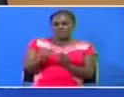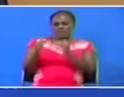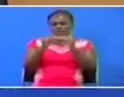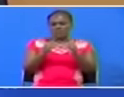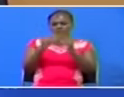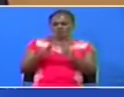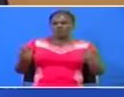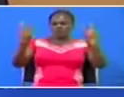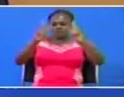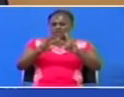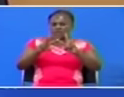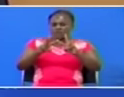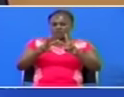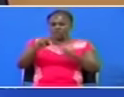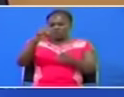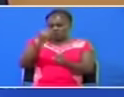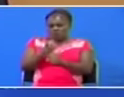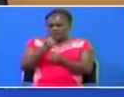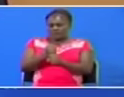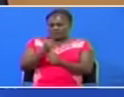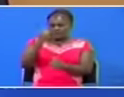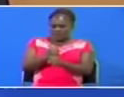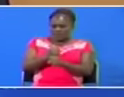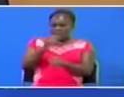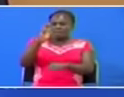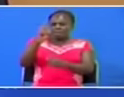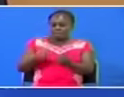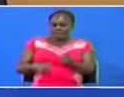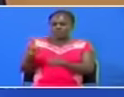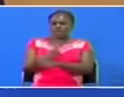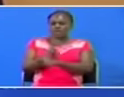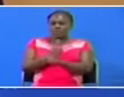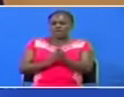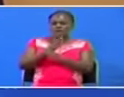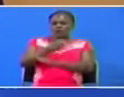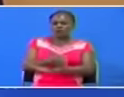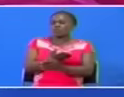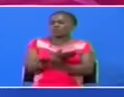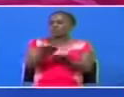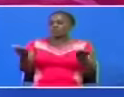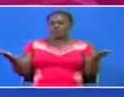value of work done must be applied across the board.